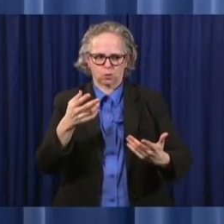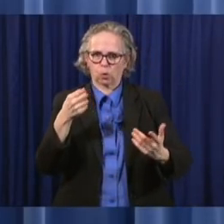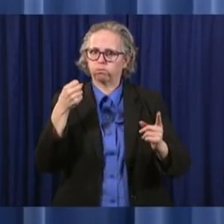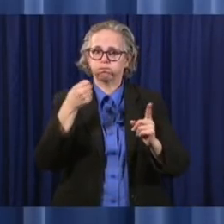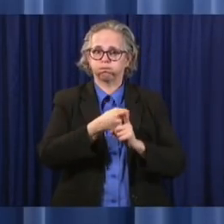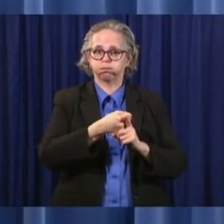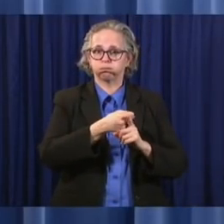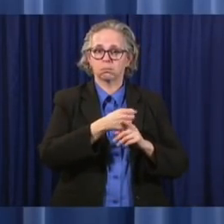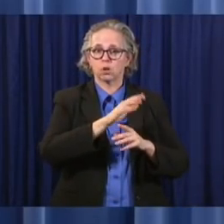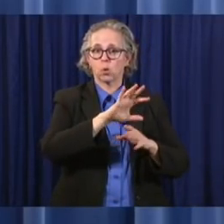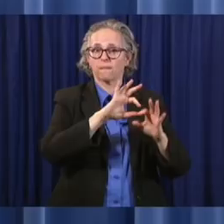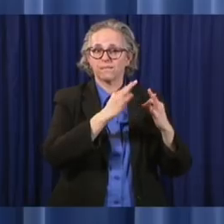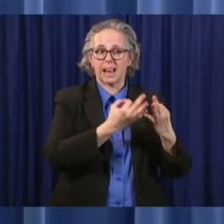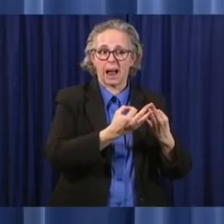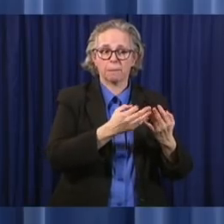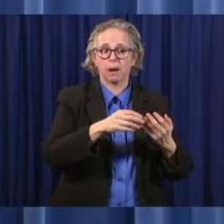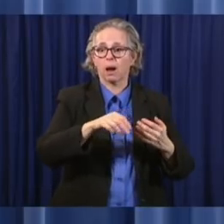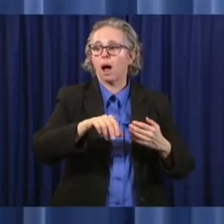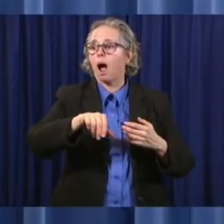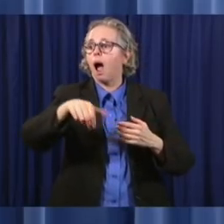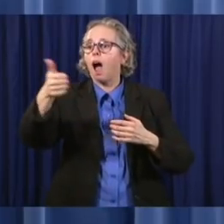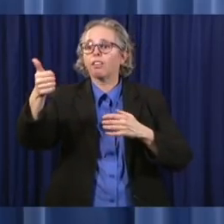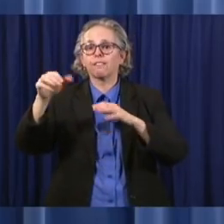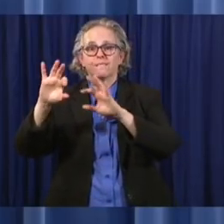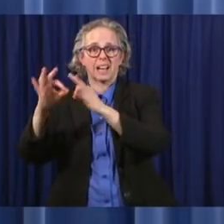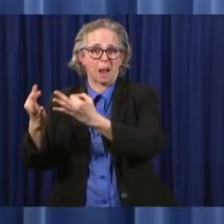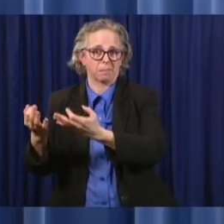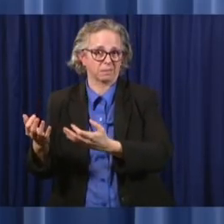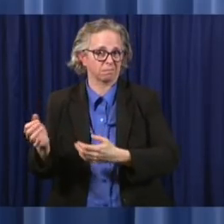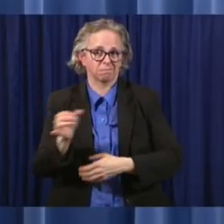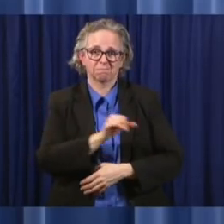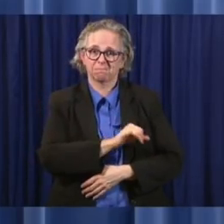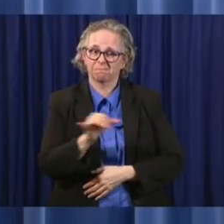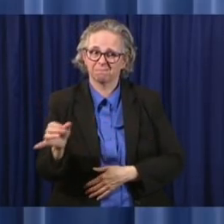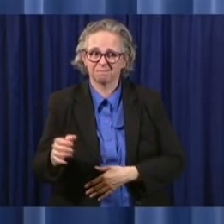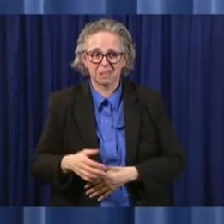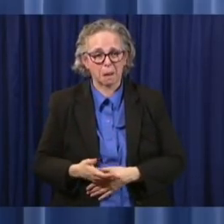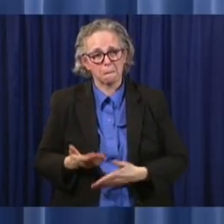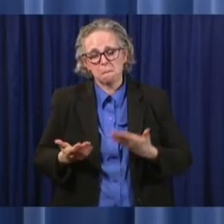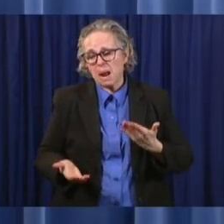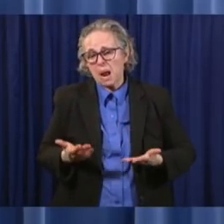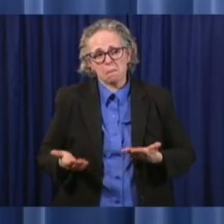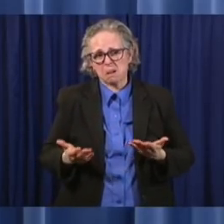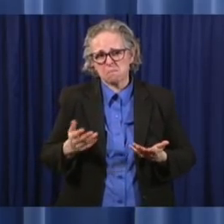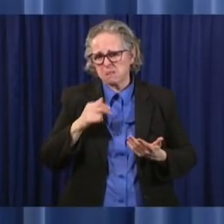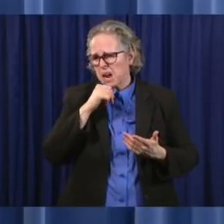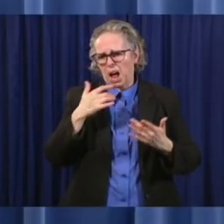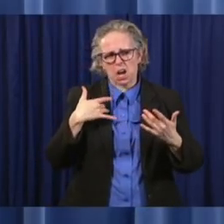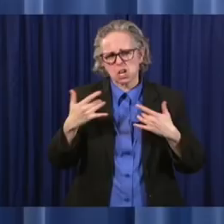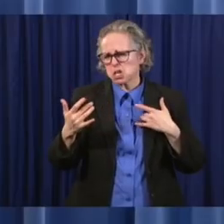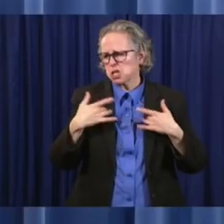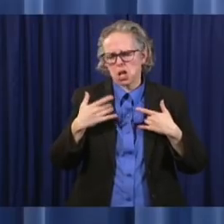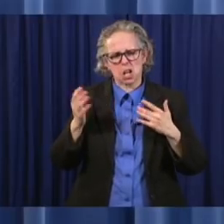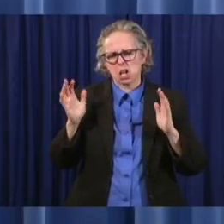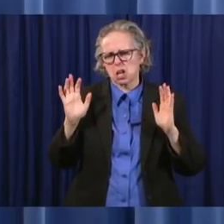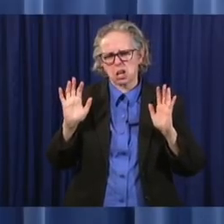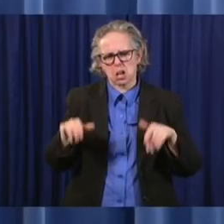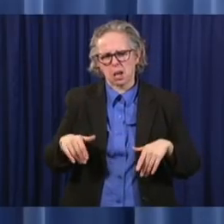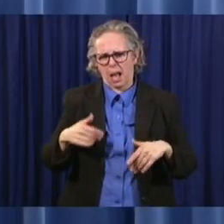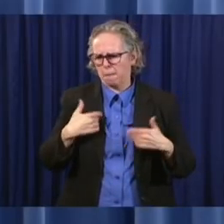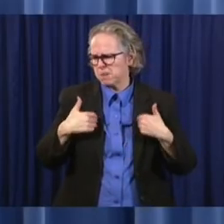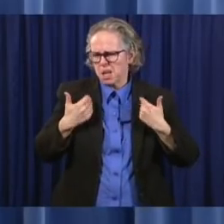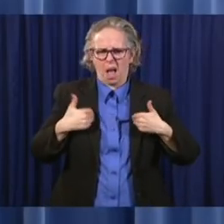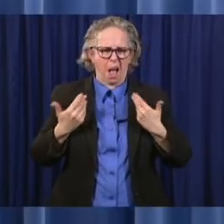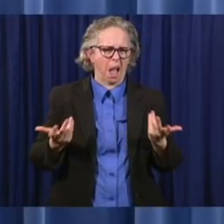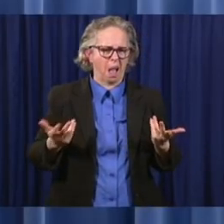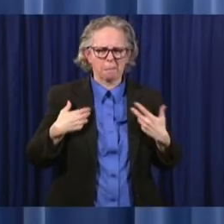Because while you may not be concerned about what happens to you, you may figure you're young, you're